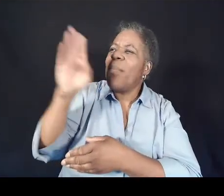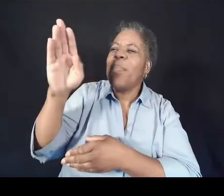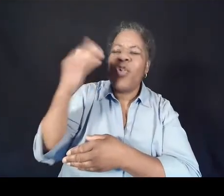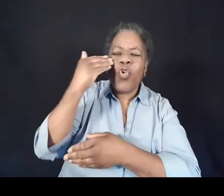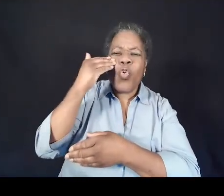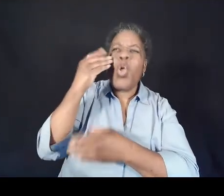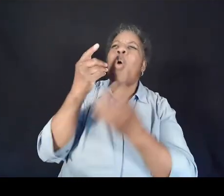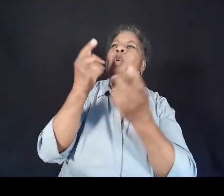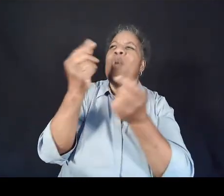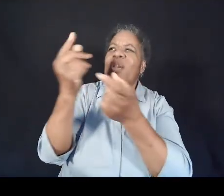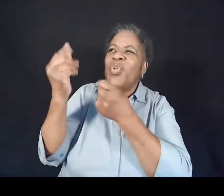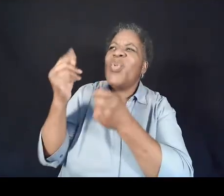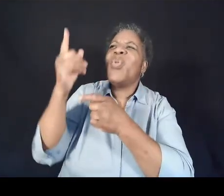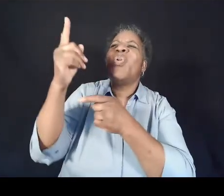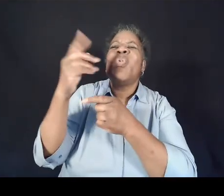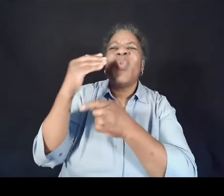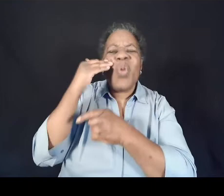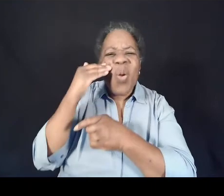do.